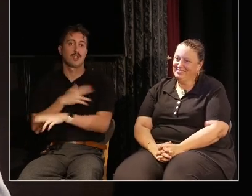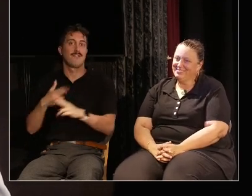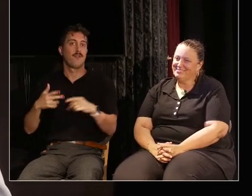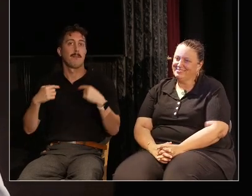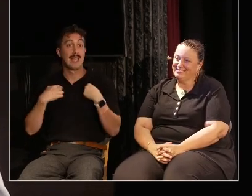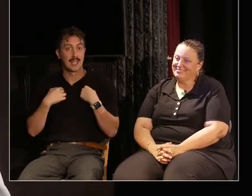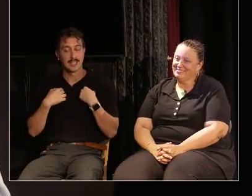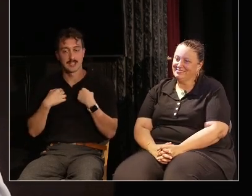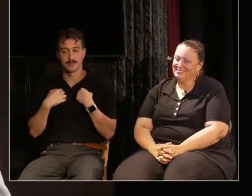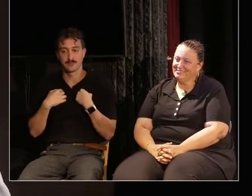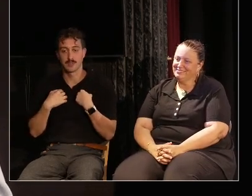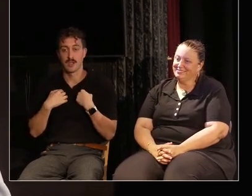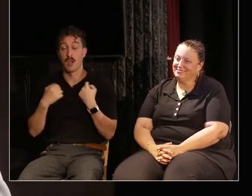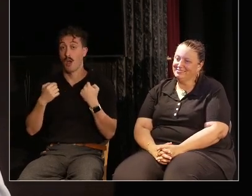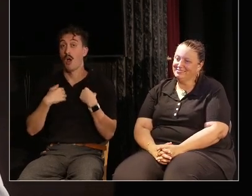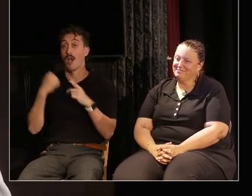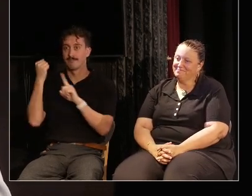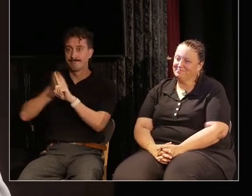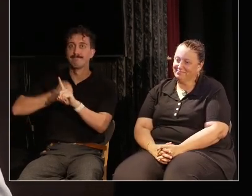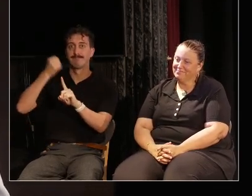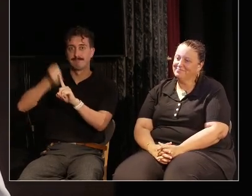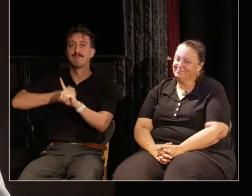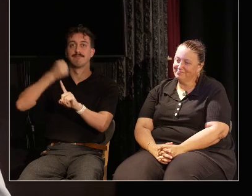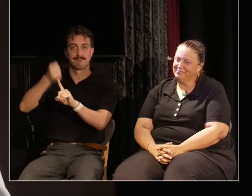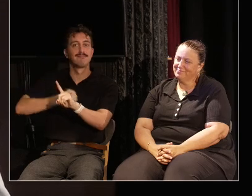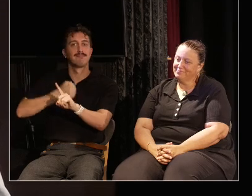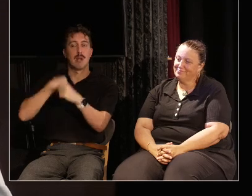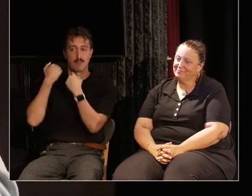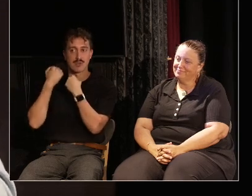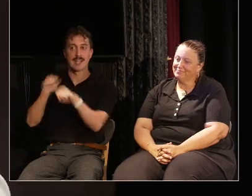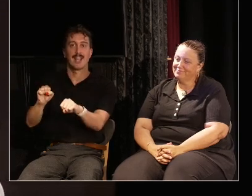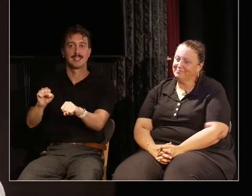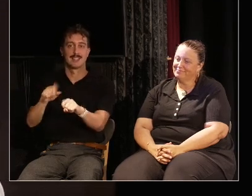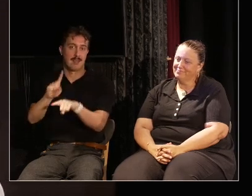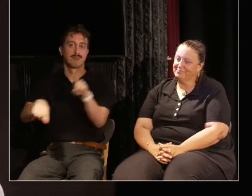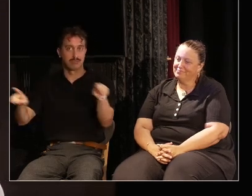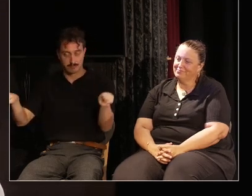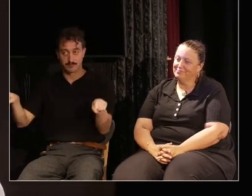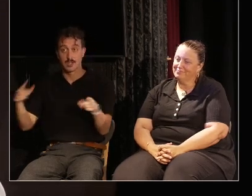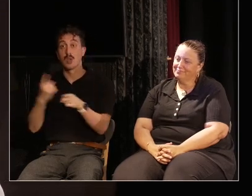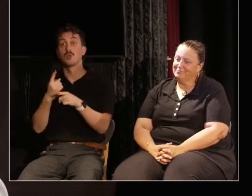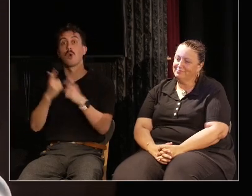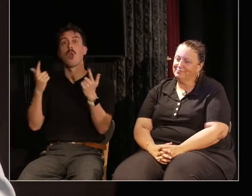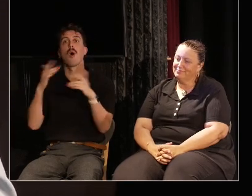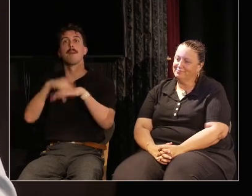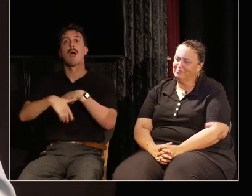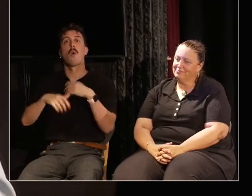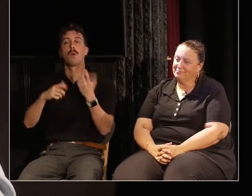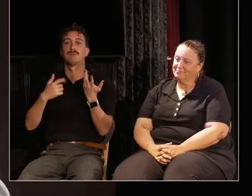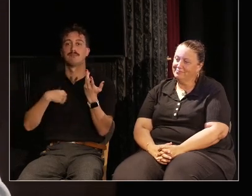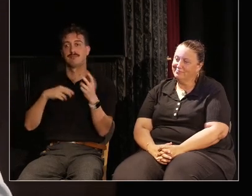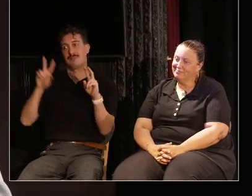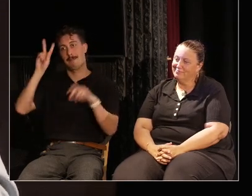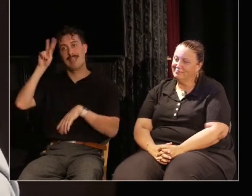is also something I fight very, very strongly to protect, because we've talked a lot about political footballs, we've talked